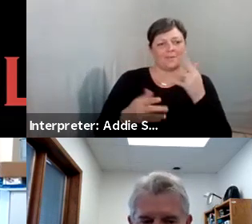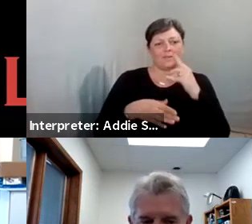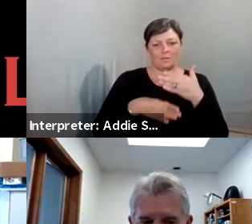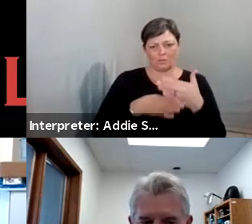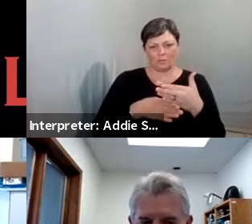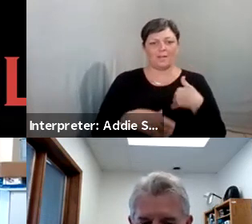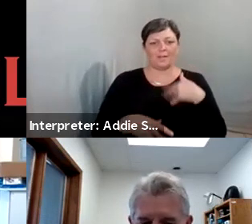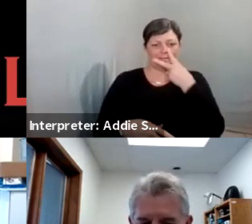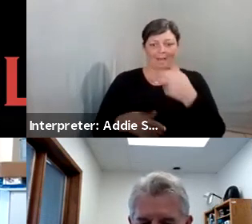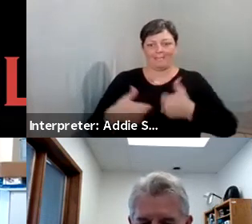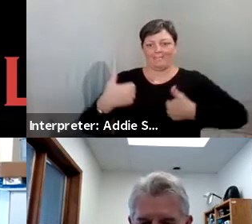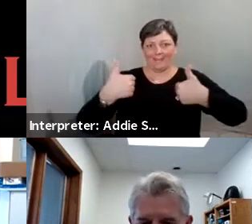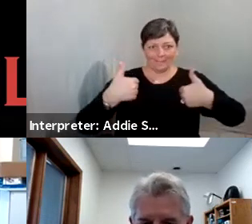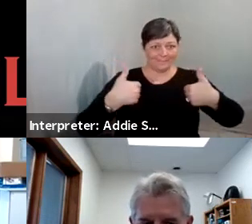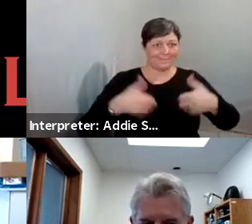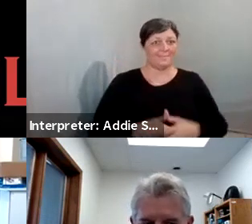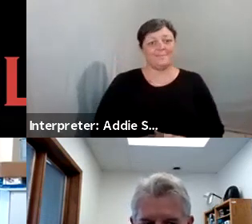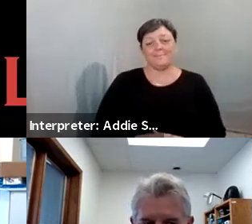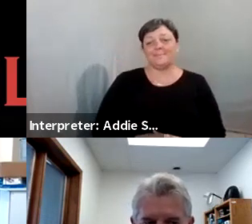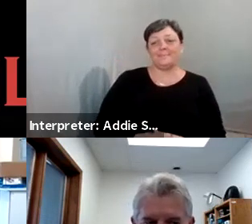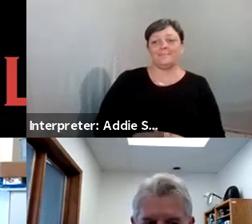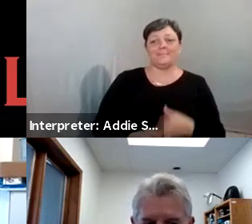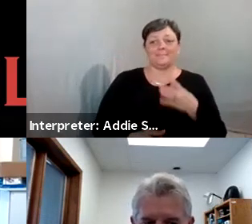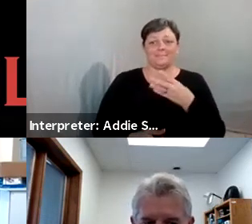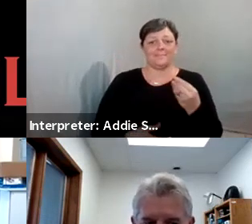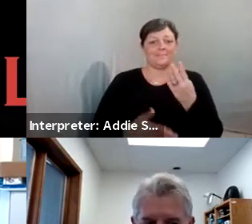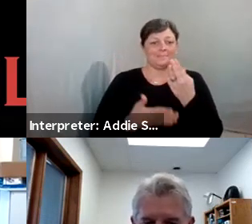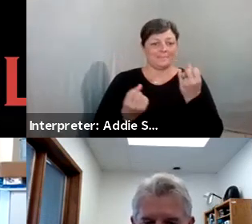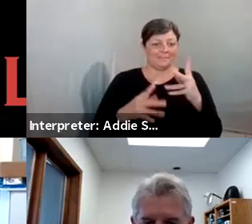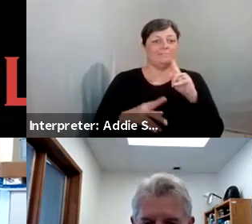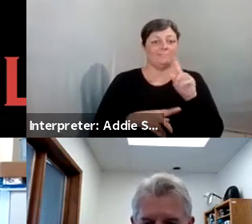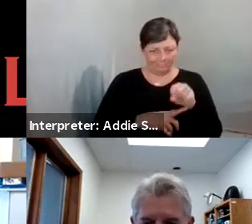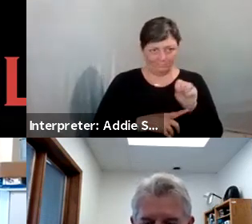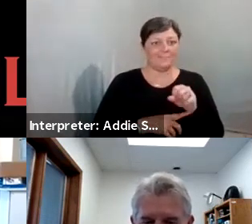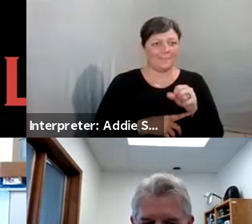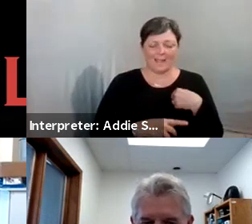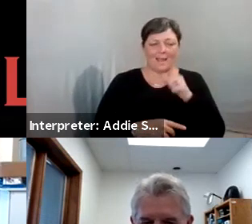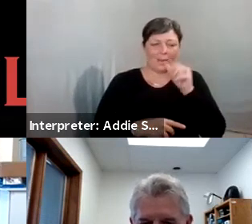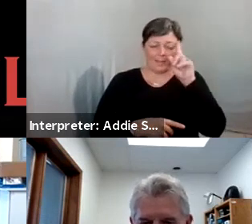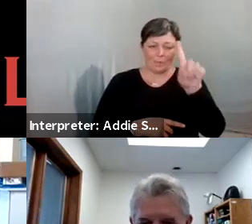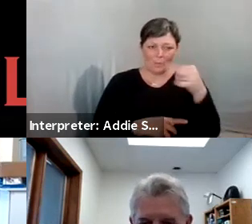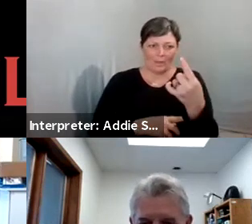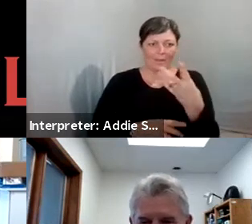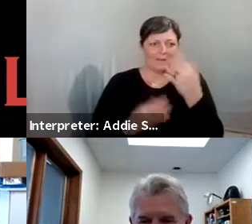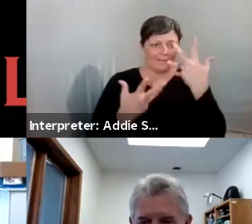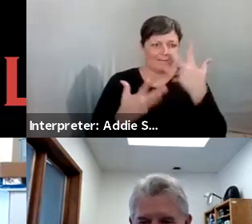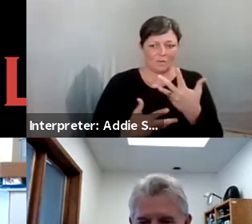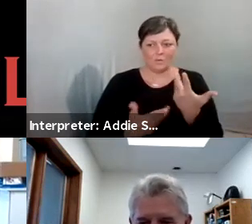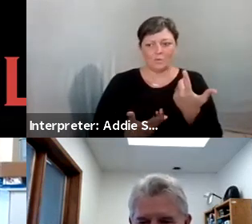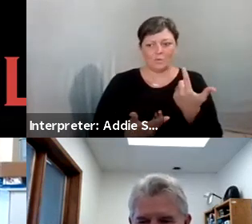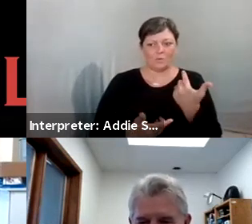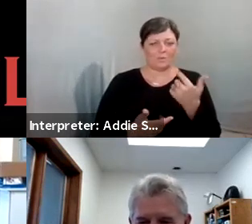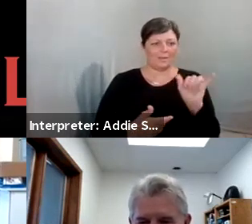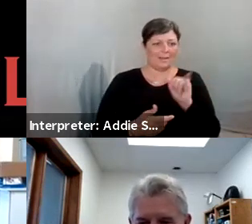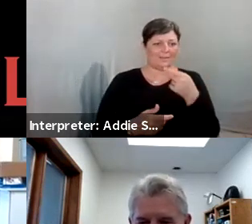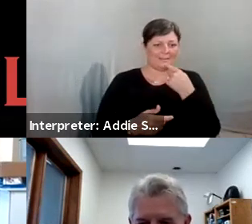saw thumbs up and I saw shaking of heads. So I don't think you're alone. And unfortunately, I don't. We are, like many of